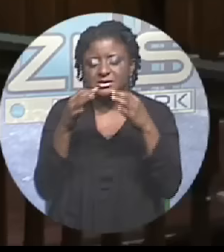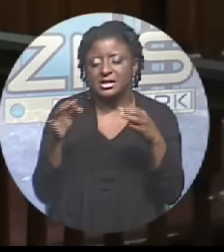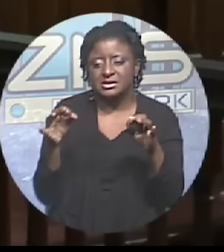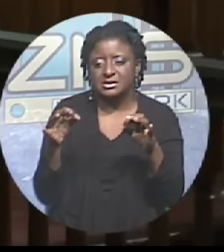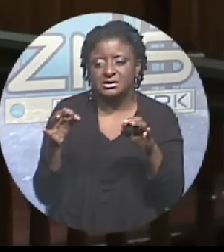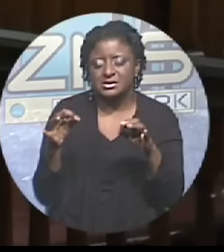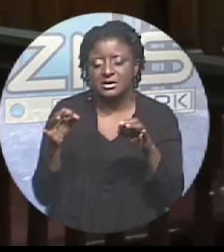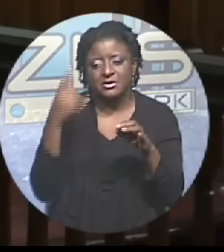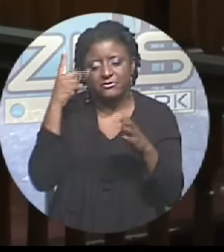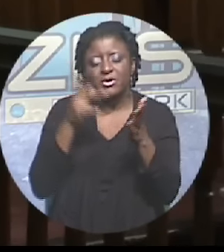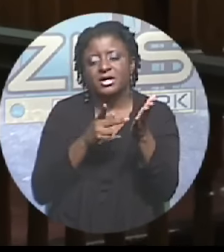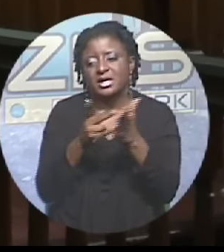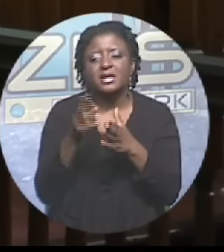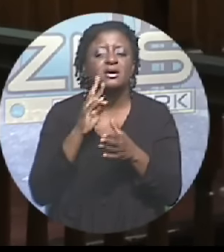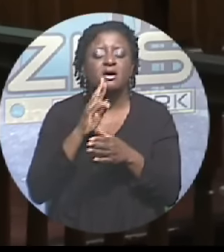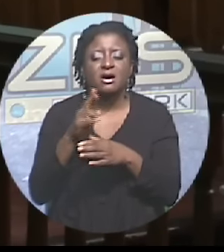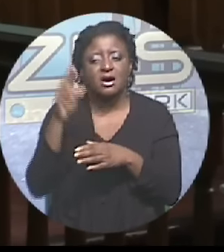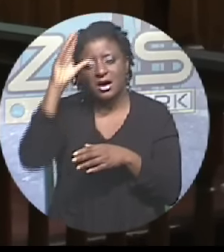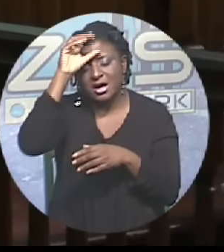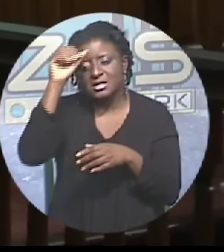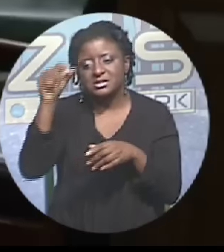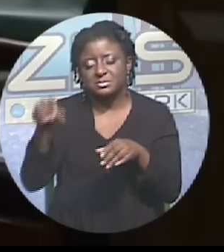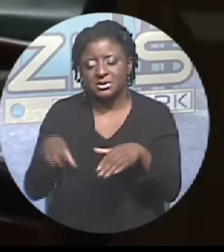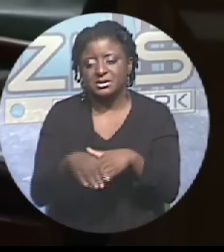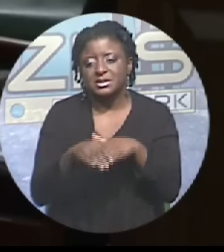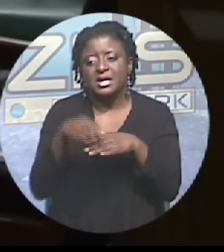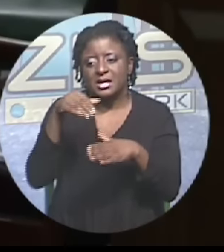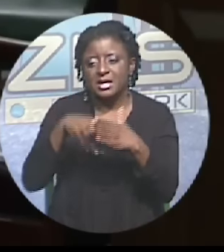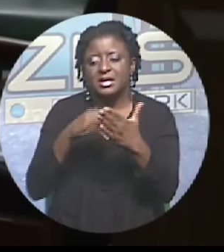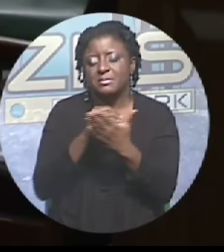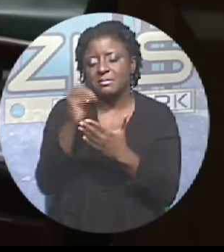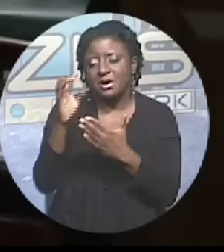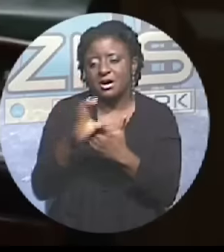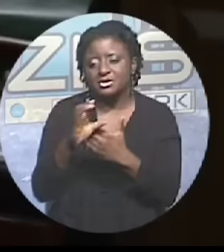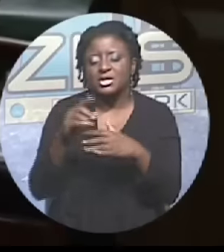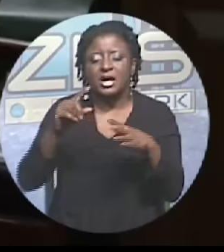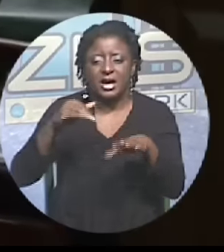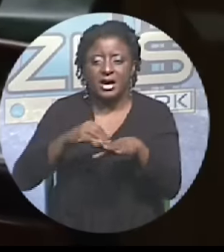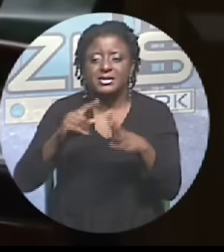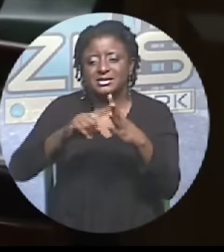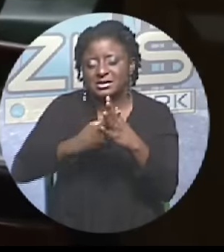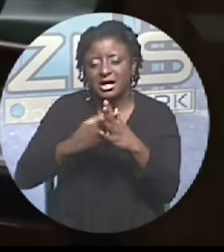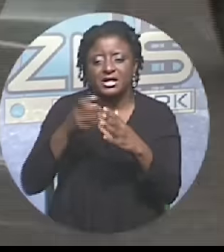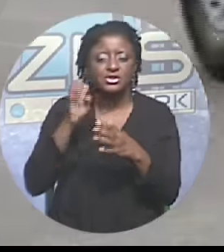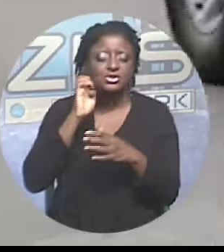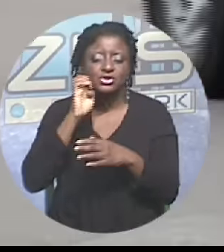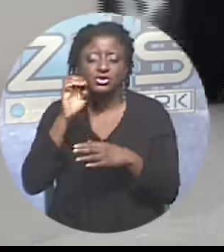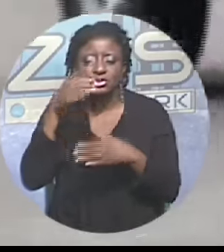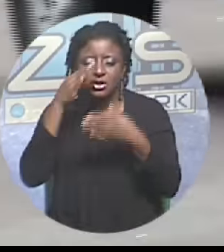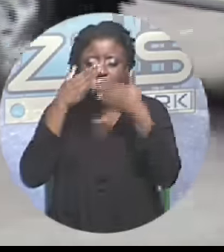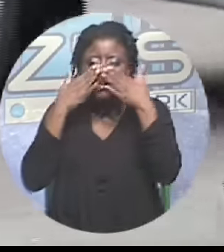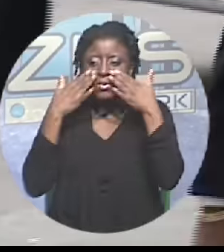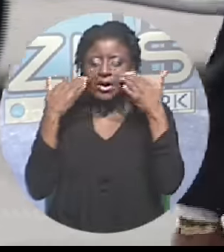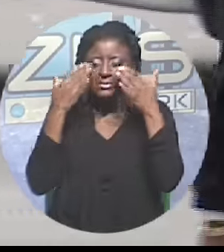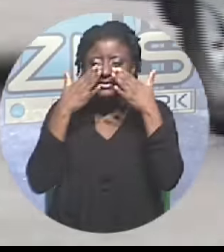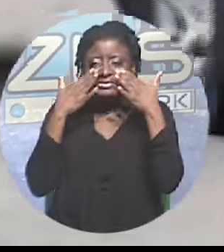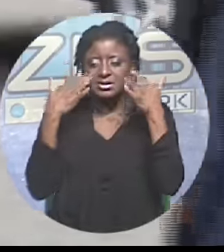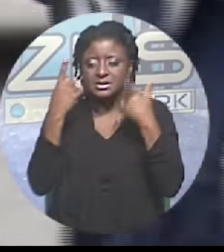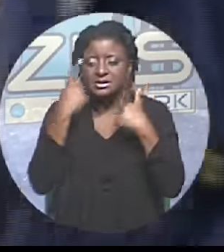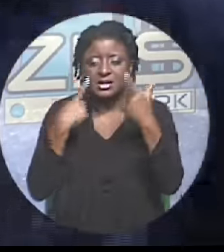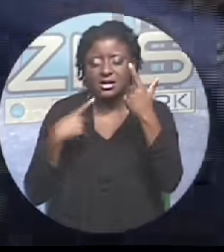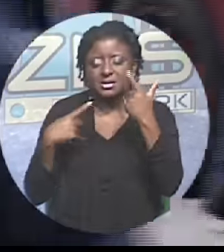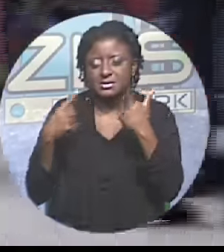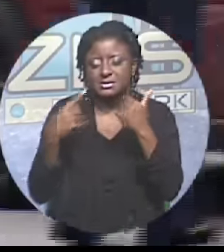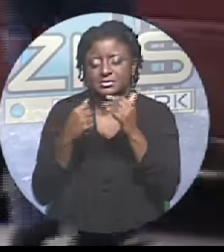March. However, during the start of the proceedings, Vasili wiped away tears as she sat in the prisoner's dock. Her attorney, Mary